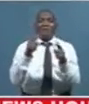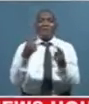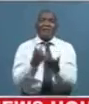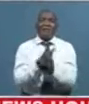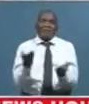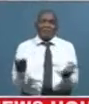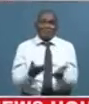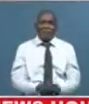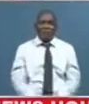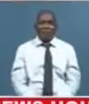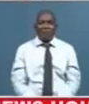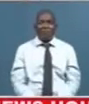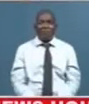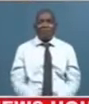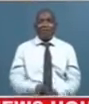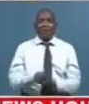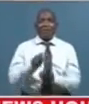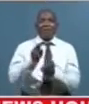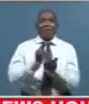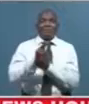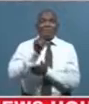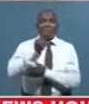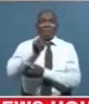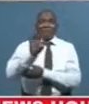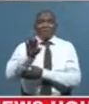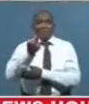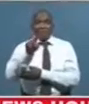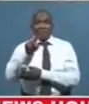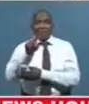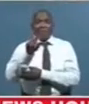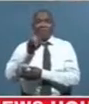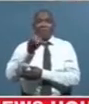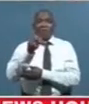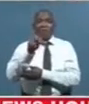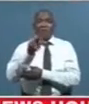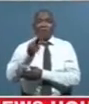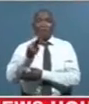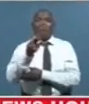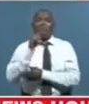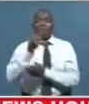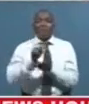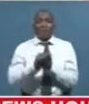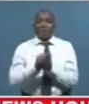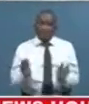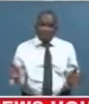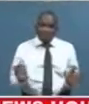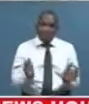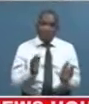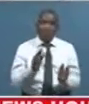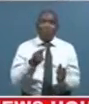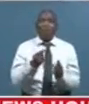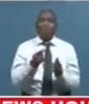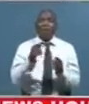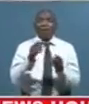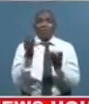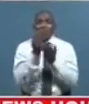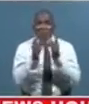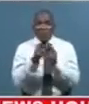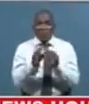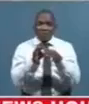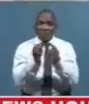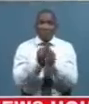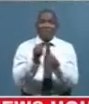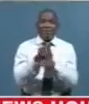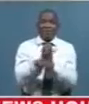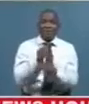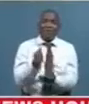University. The Chancellor of the University, Dr. Sam Jona, used the occasion to encourage academia to collaborate with industry